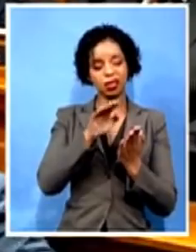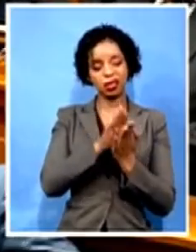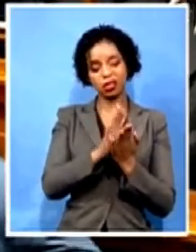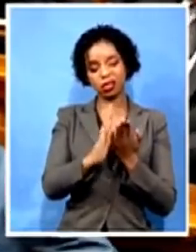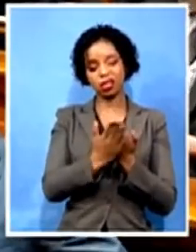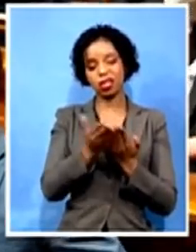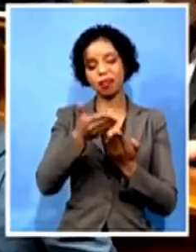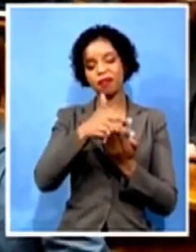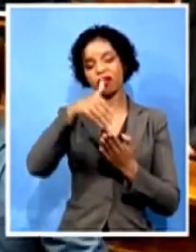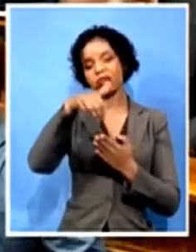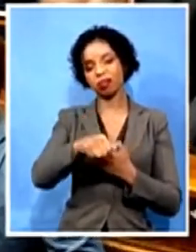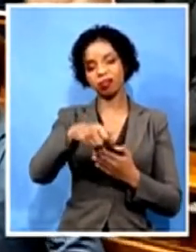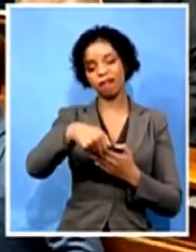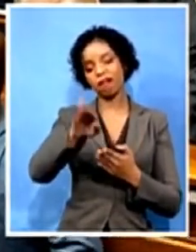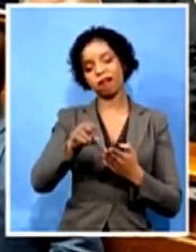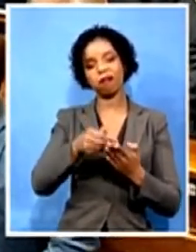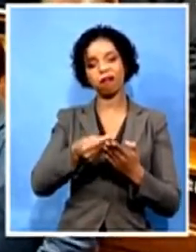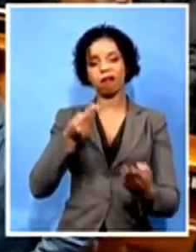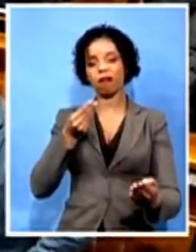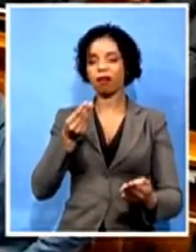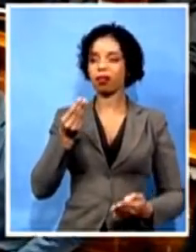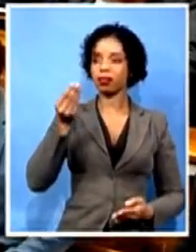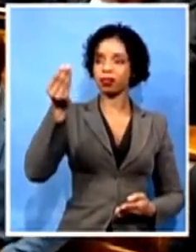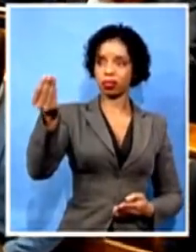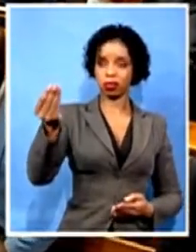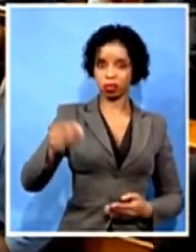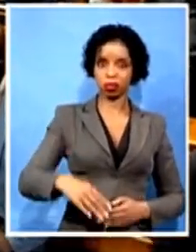together. Give me the